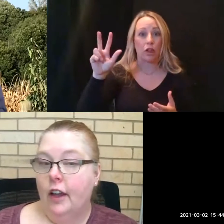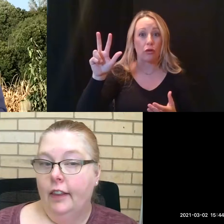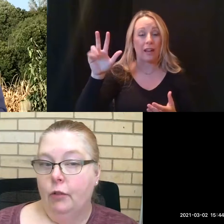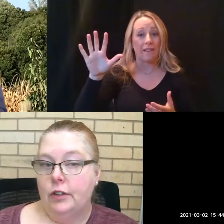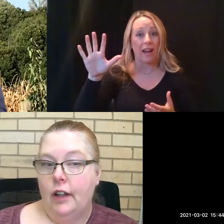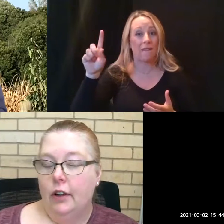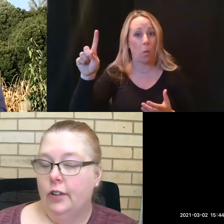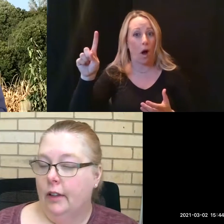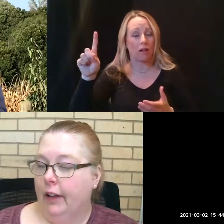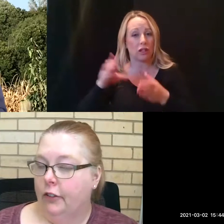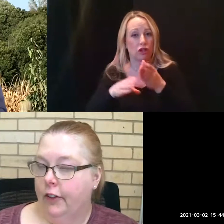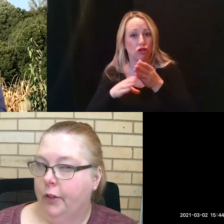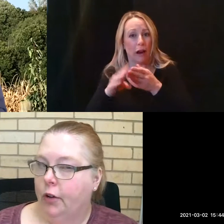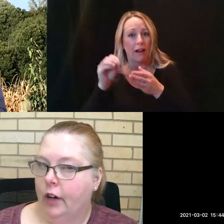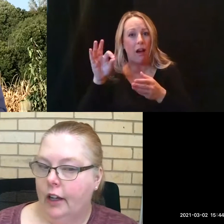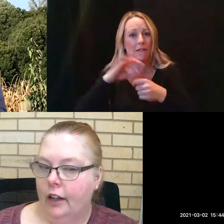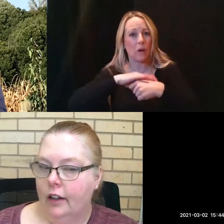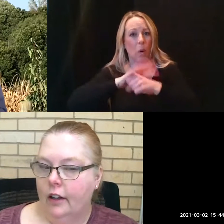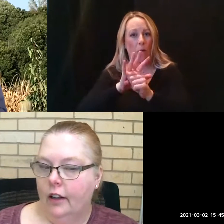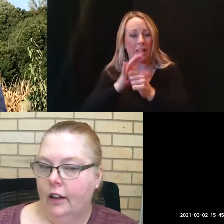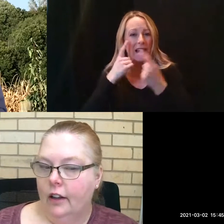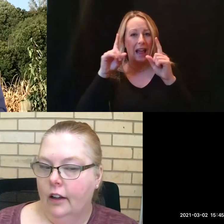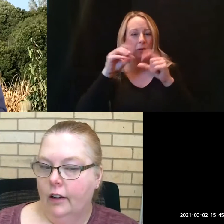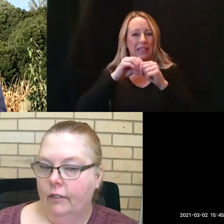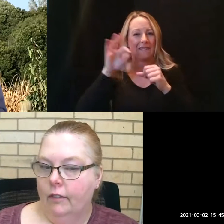variant that was announced in the middle of February.